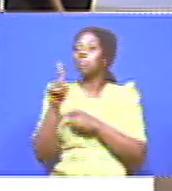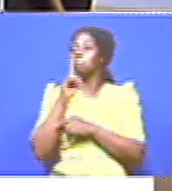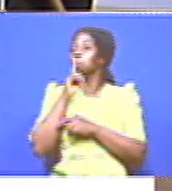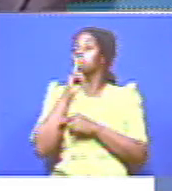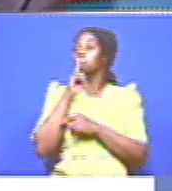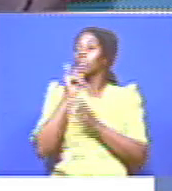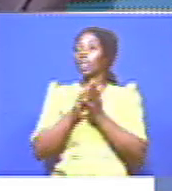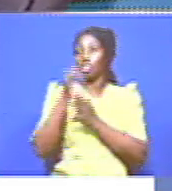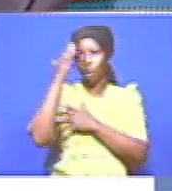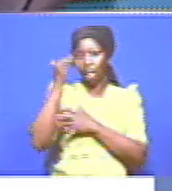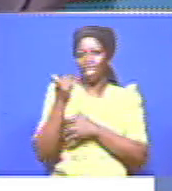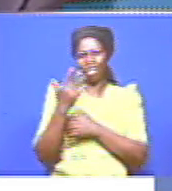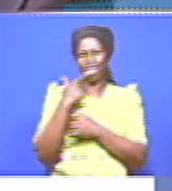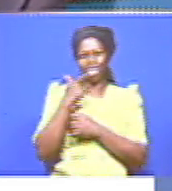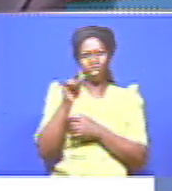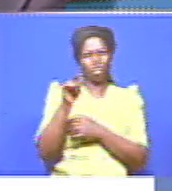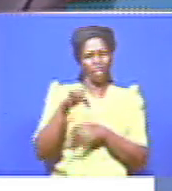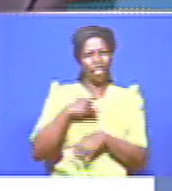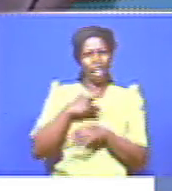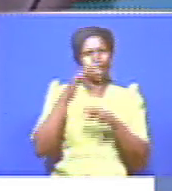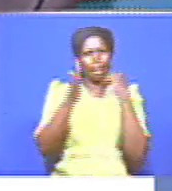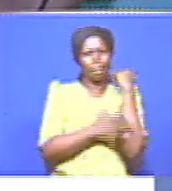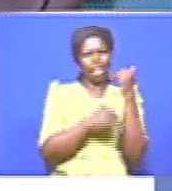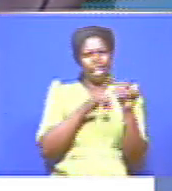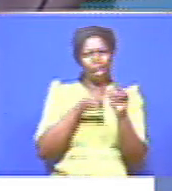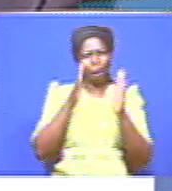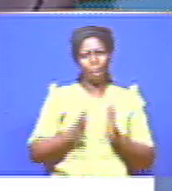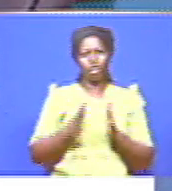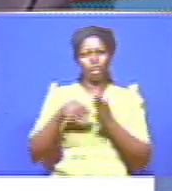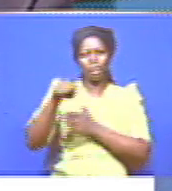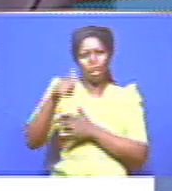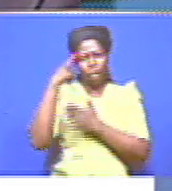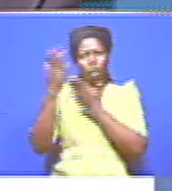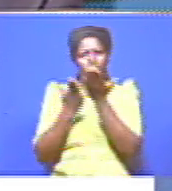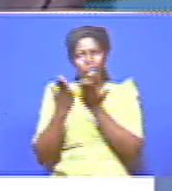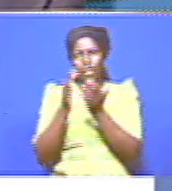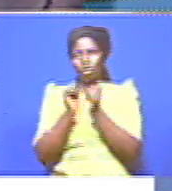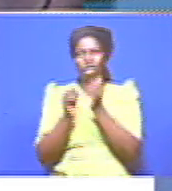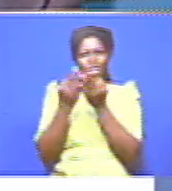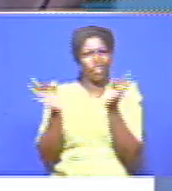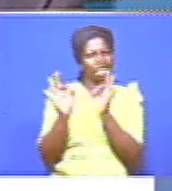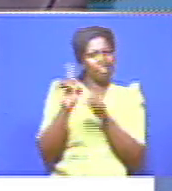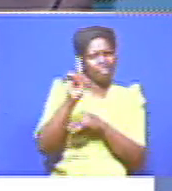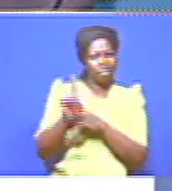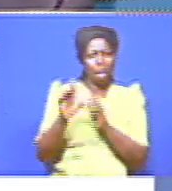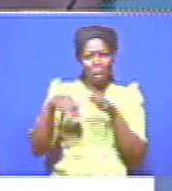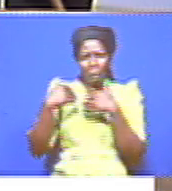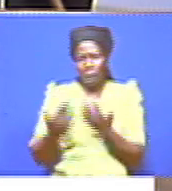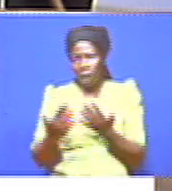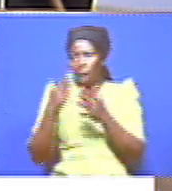we're saying, do I feel bad when I see somebody, you know, paying for a service that is free? Or